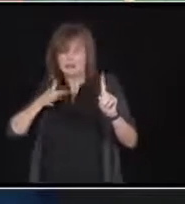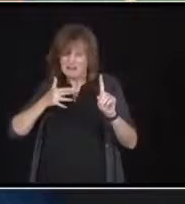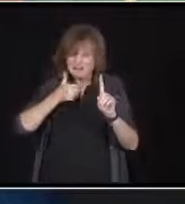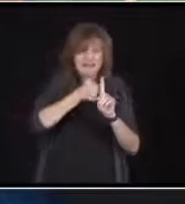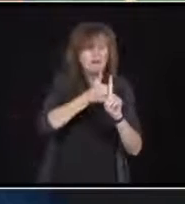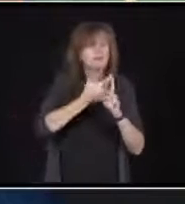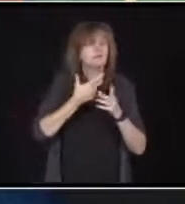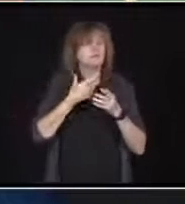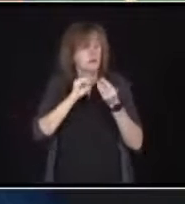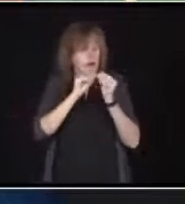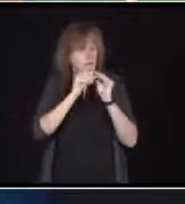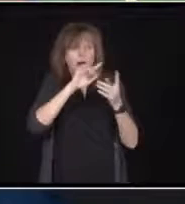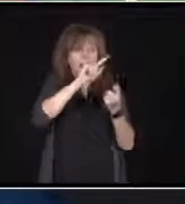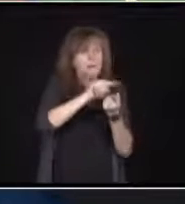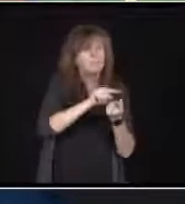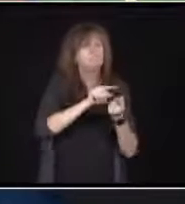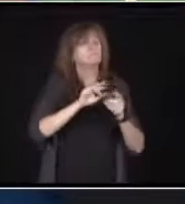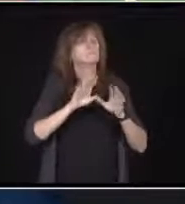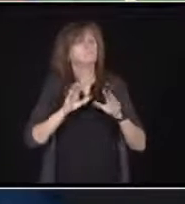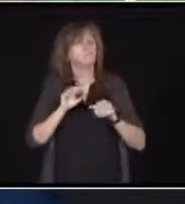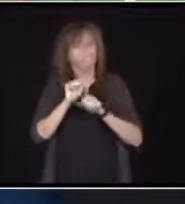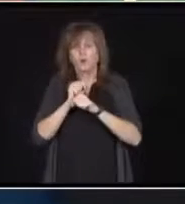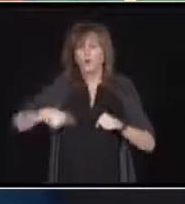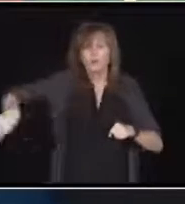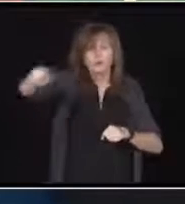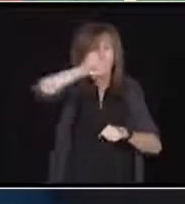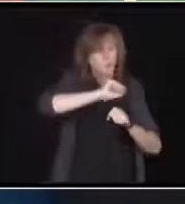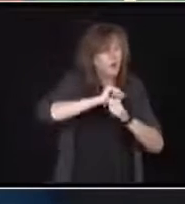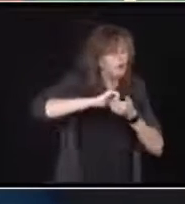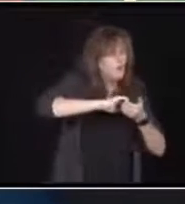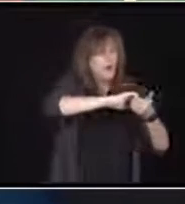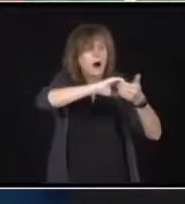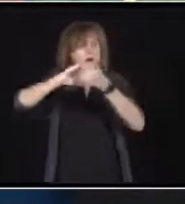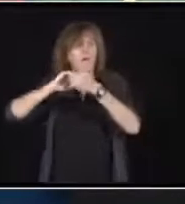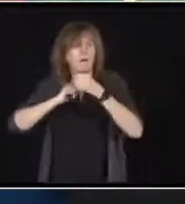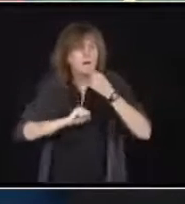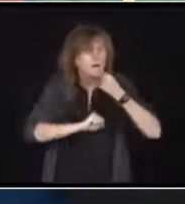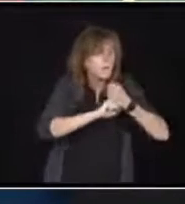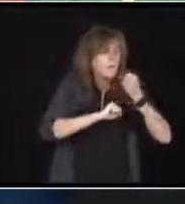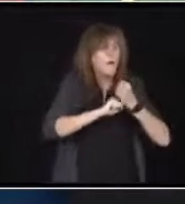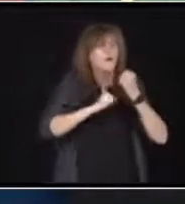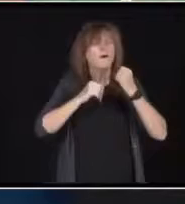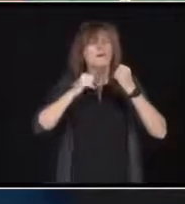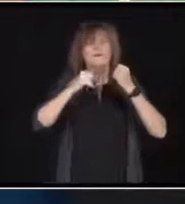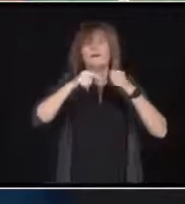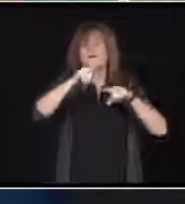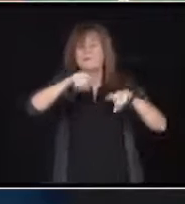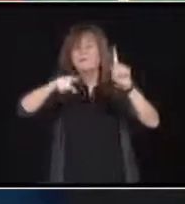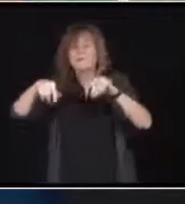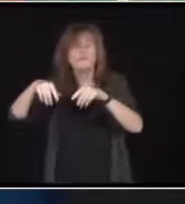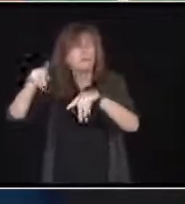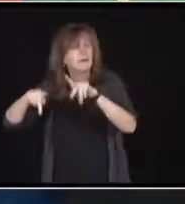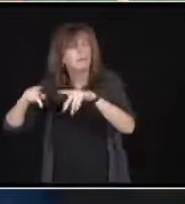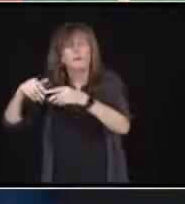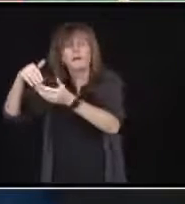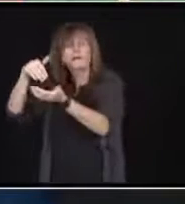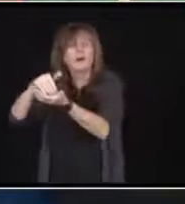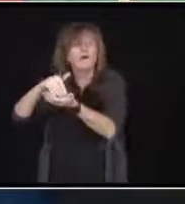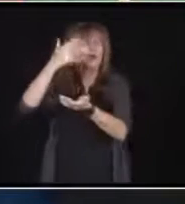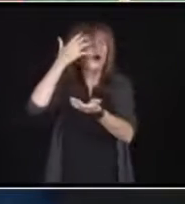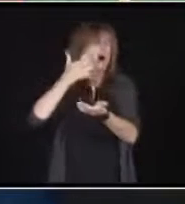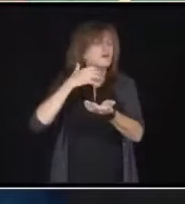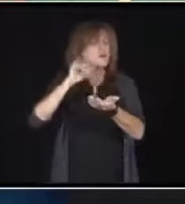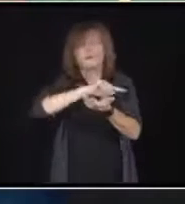the support of everyone out there, be it companies or the people or the docs and the hospitals, we're able to get through